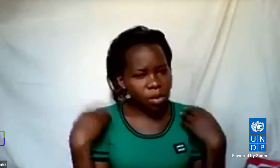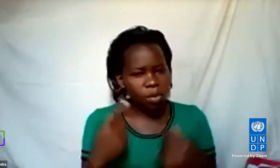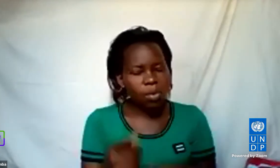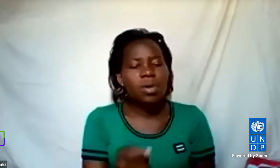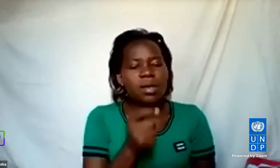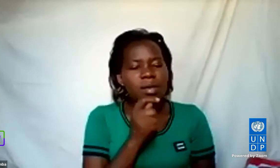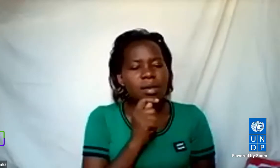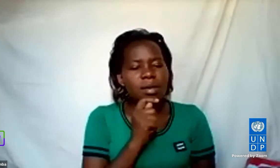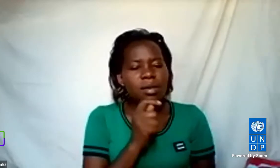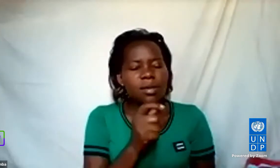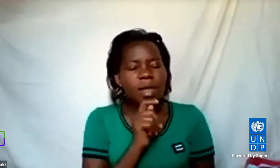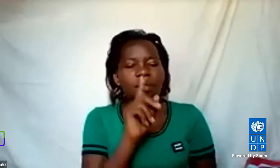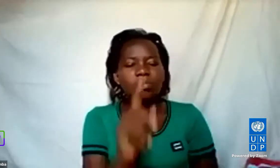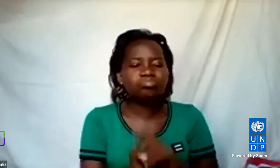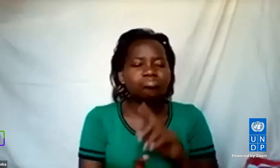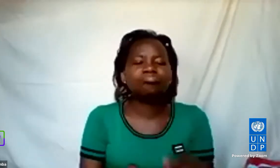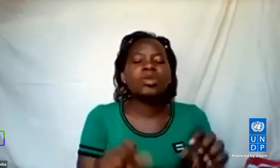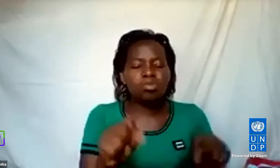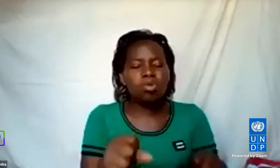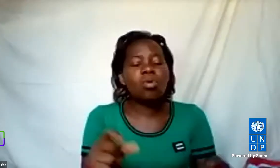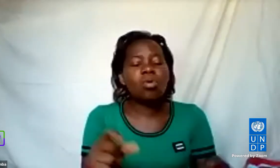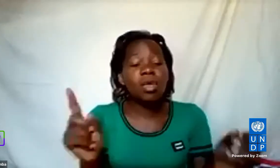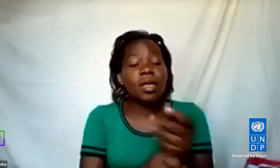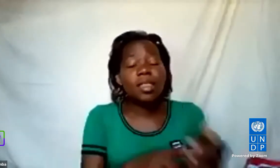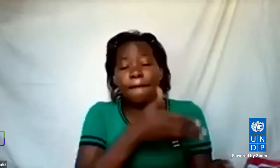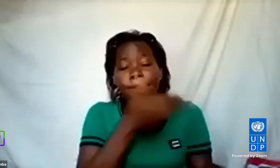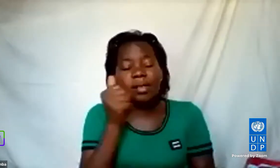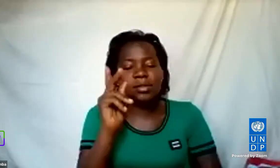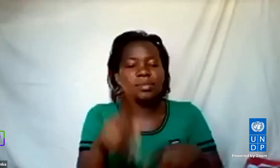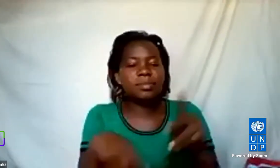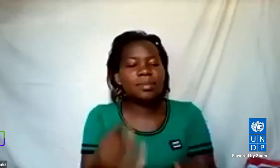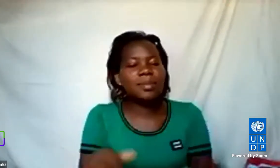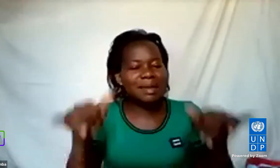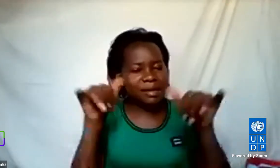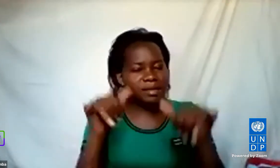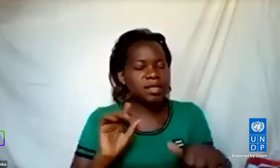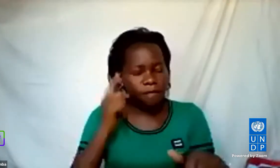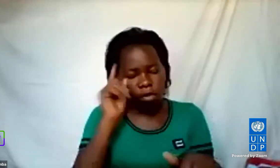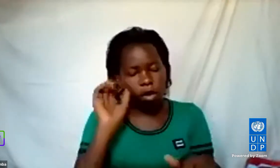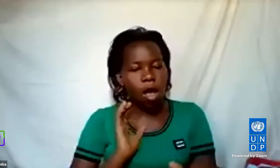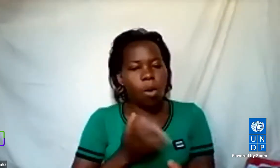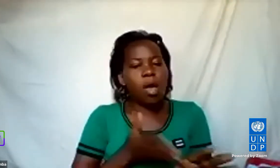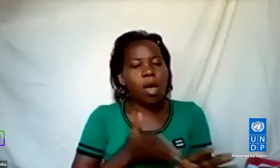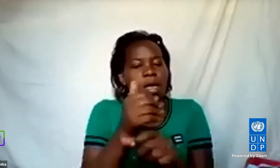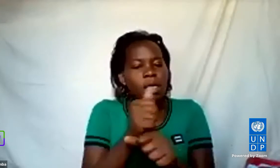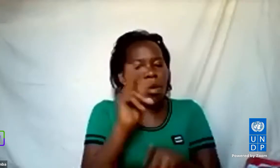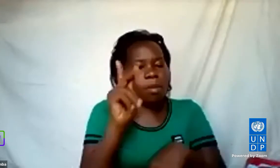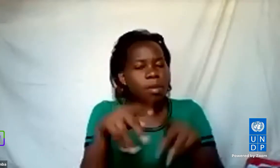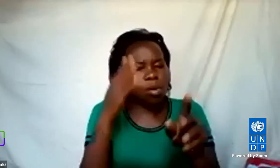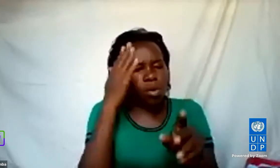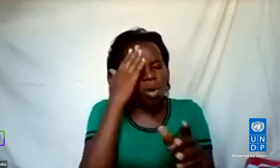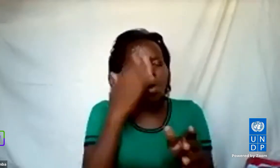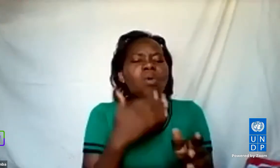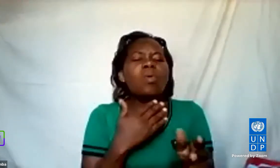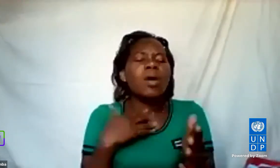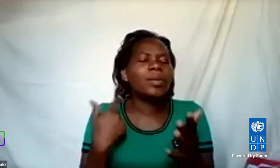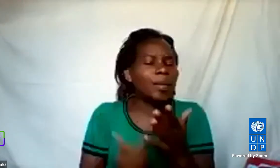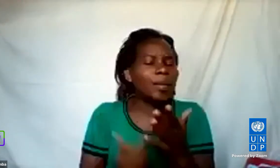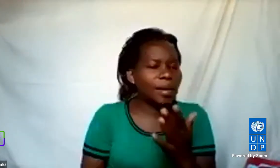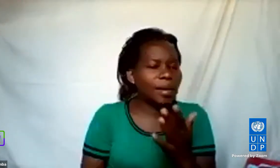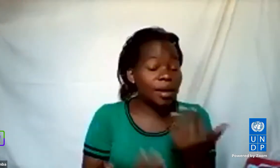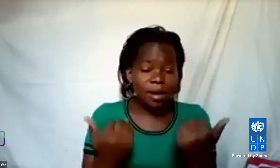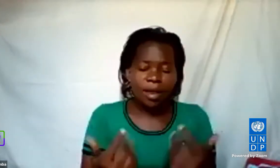right people who can be potential employees for our organization, people who know what they want. So what I'm talking about that